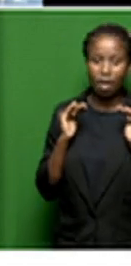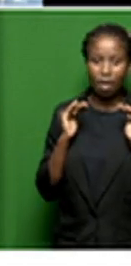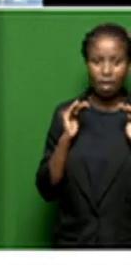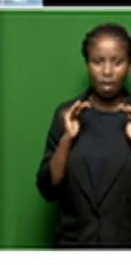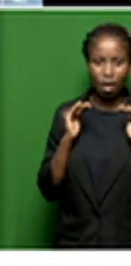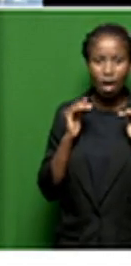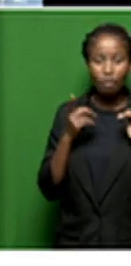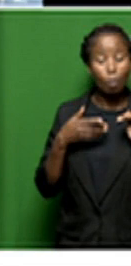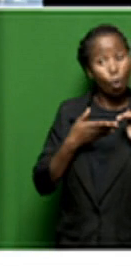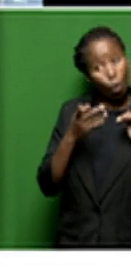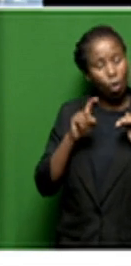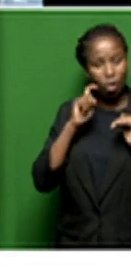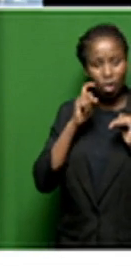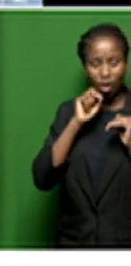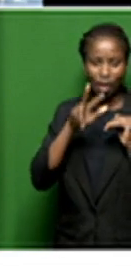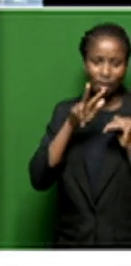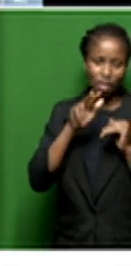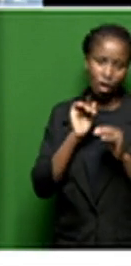over 18-year-olds.